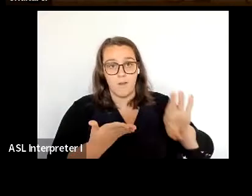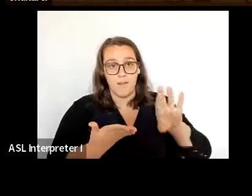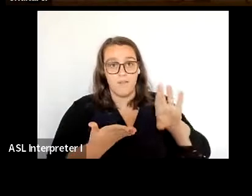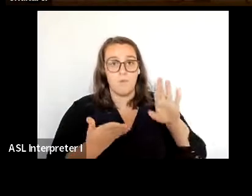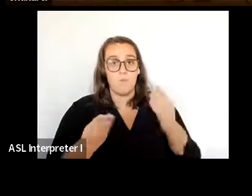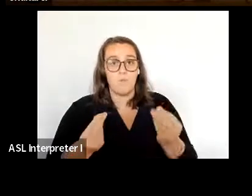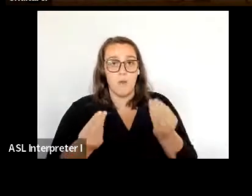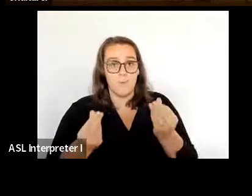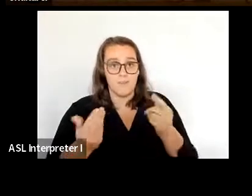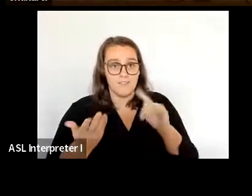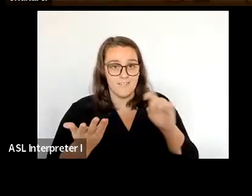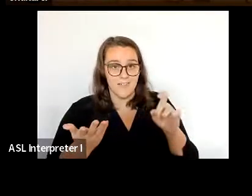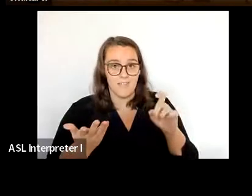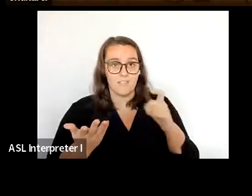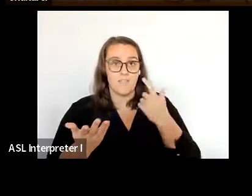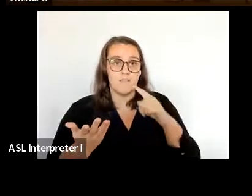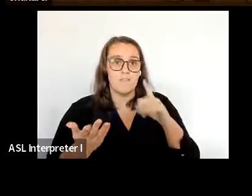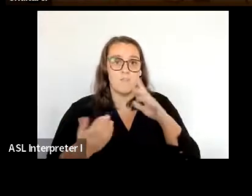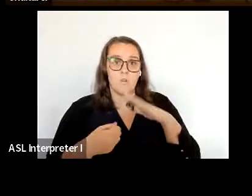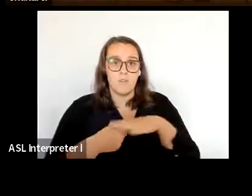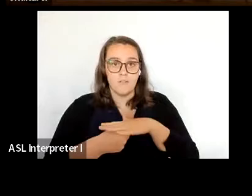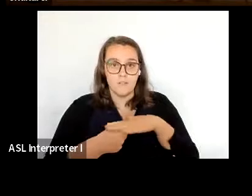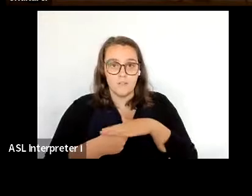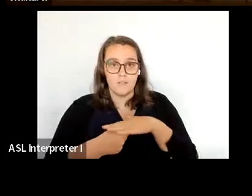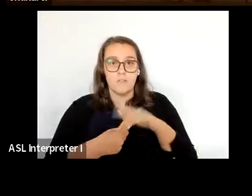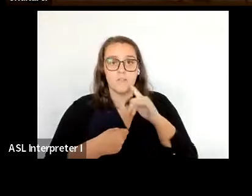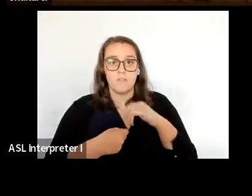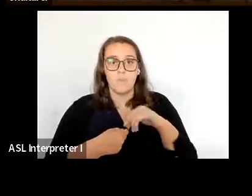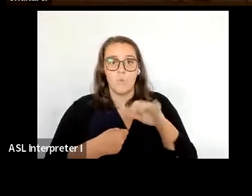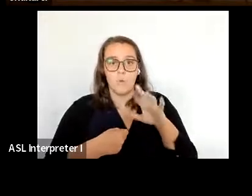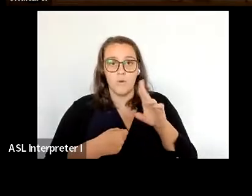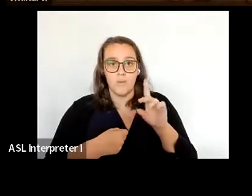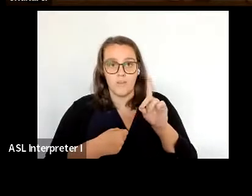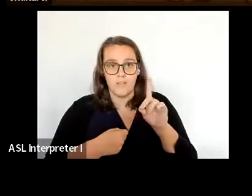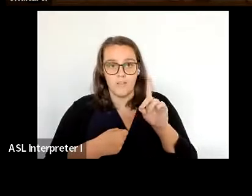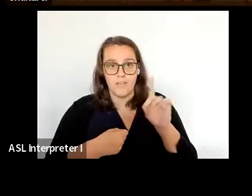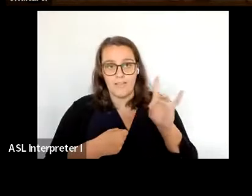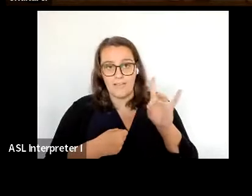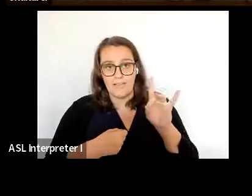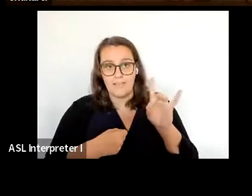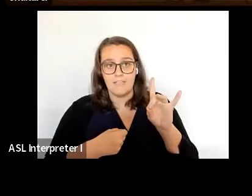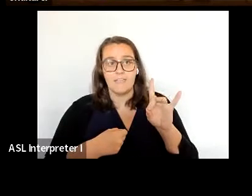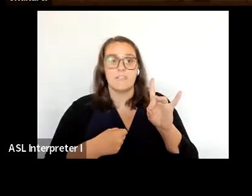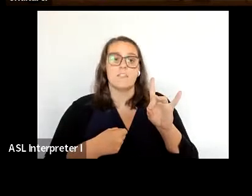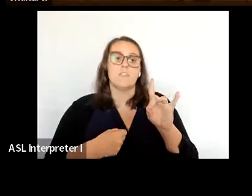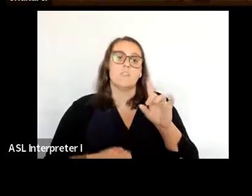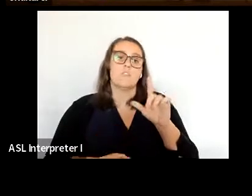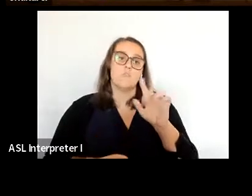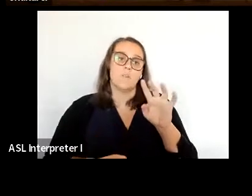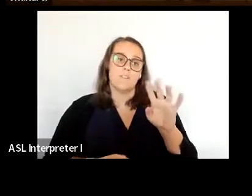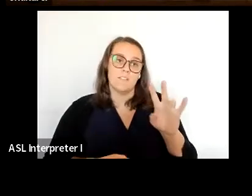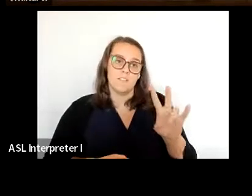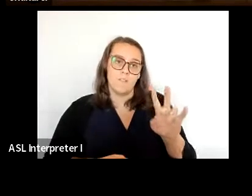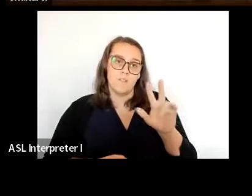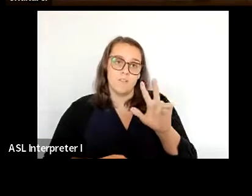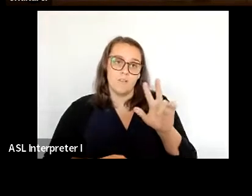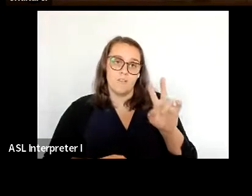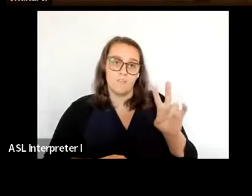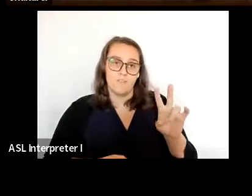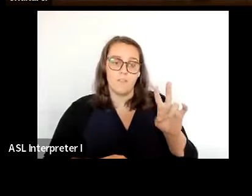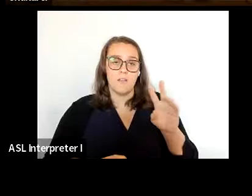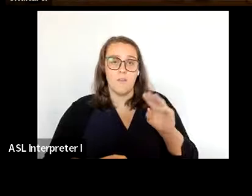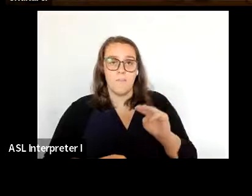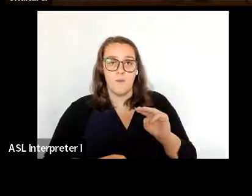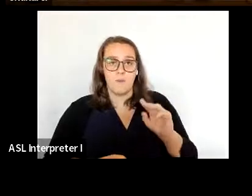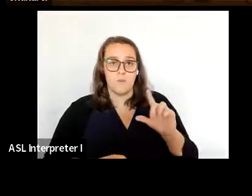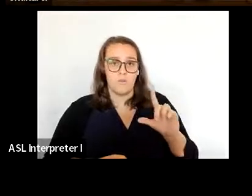property in the Congress Heights neighborhood of Ward 8 located at 2737 Martin Luther King Jr. Avenue Southeast. The property